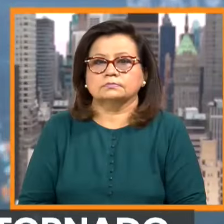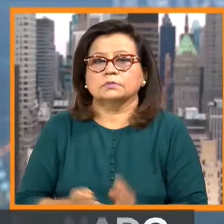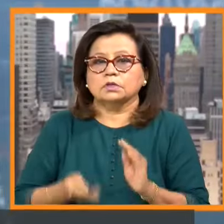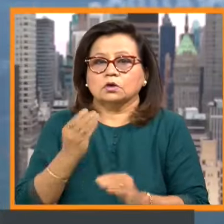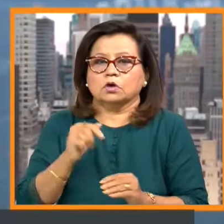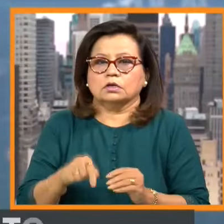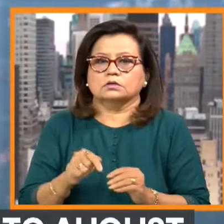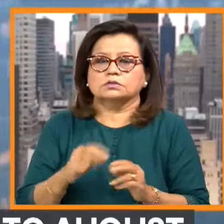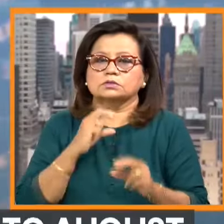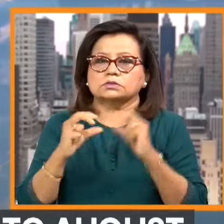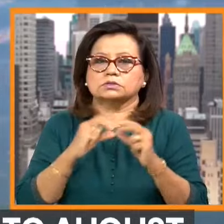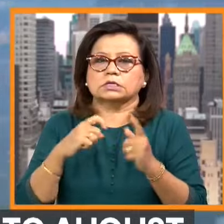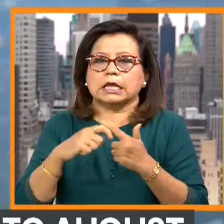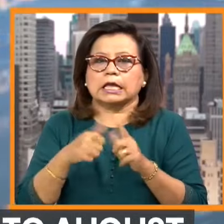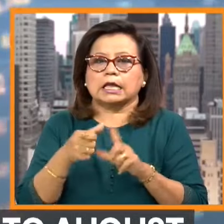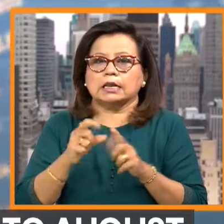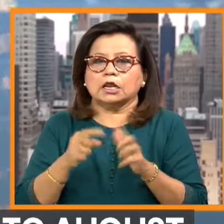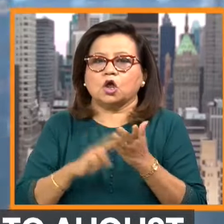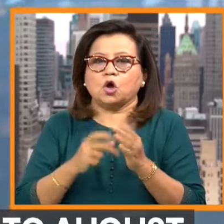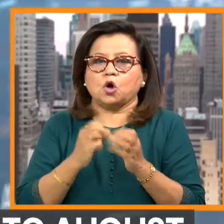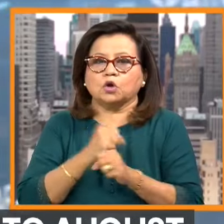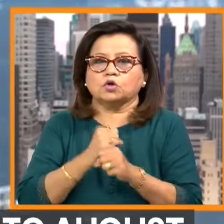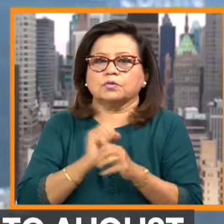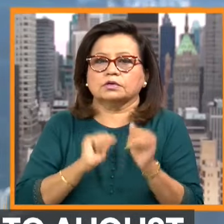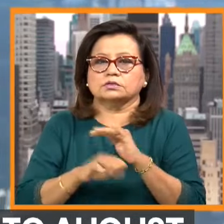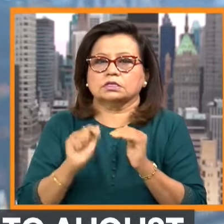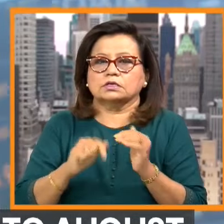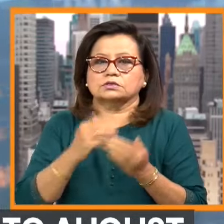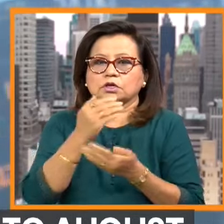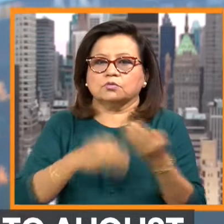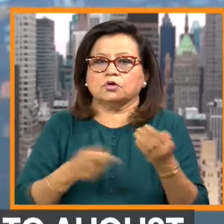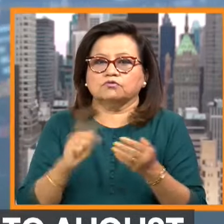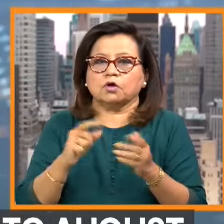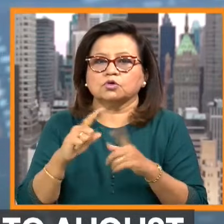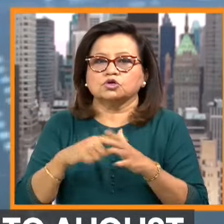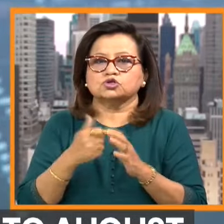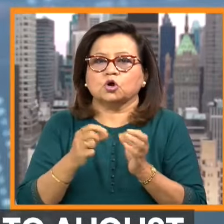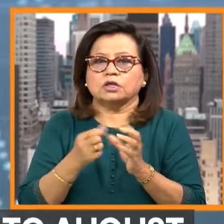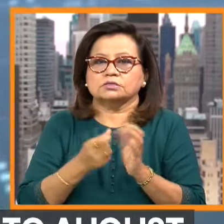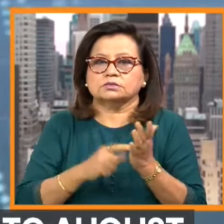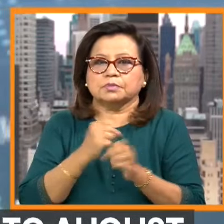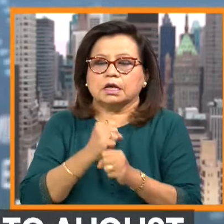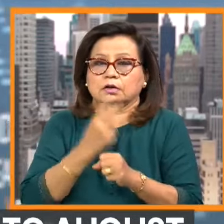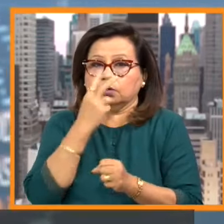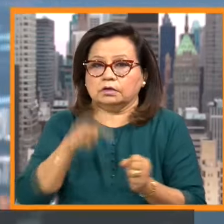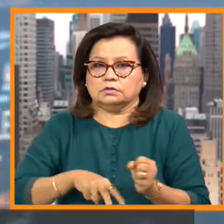For more on this, our correspondent Calden Ongmu has sent us this report from Johannesburg. Look at this.